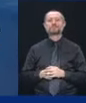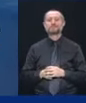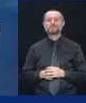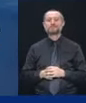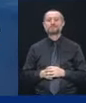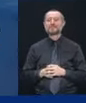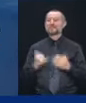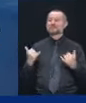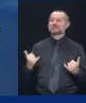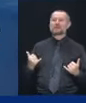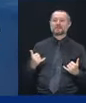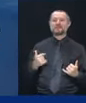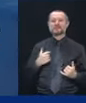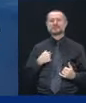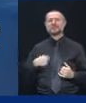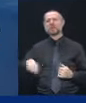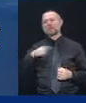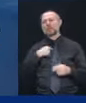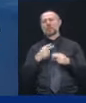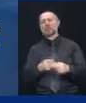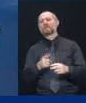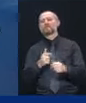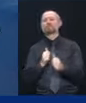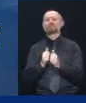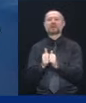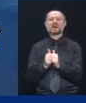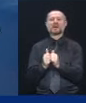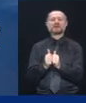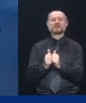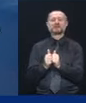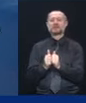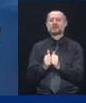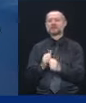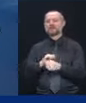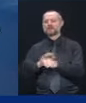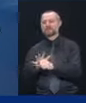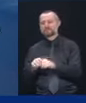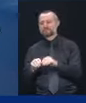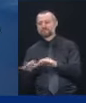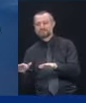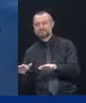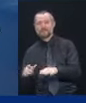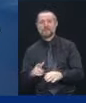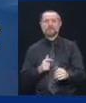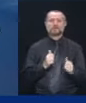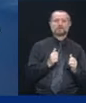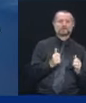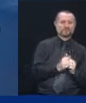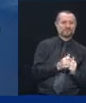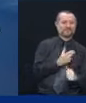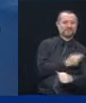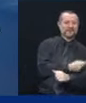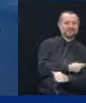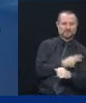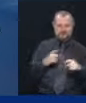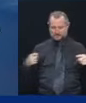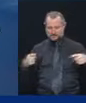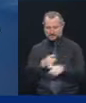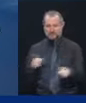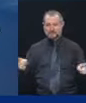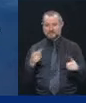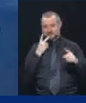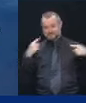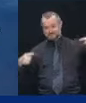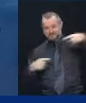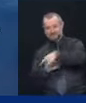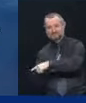are in a foot race with the COVID spread. We're watching for variants. We're watching